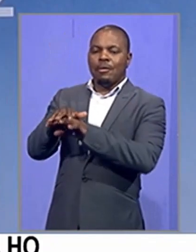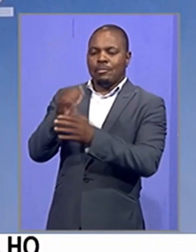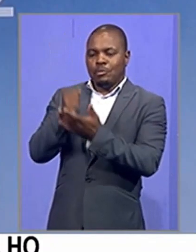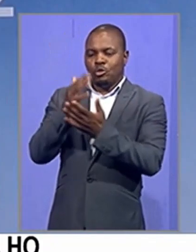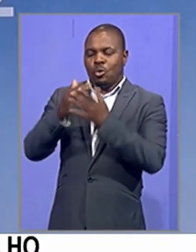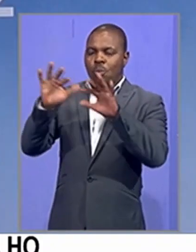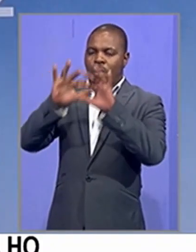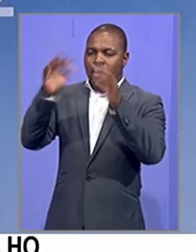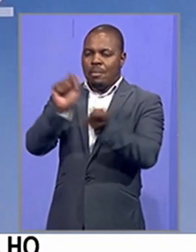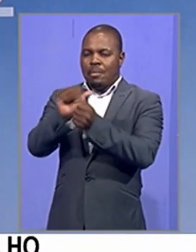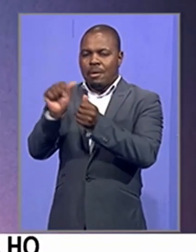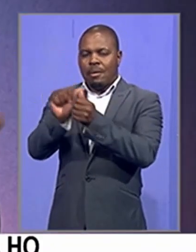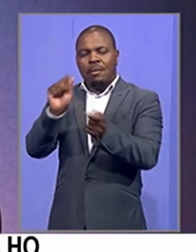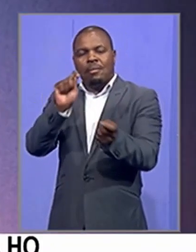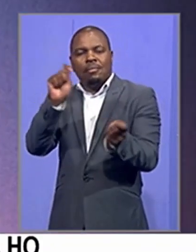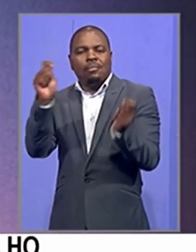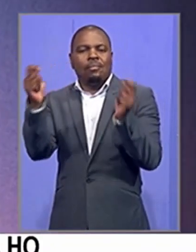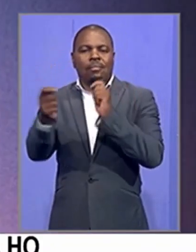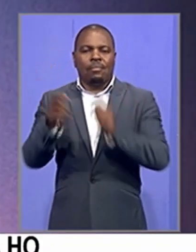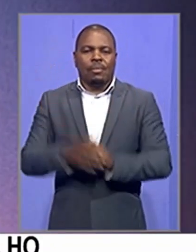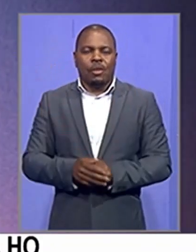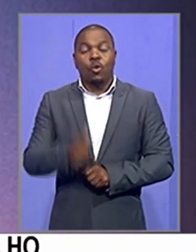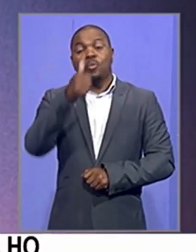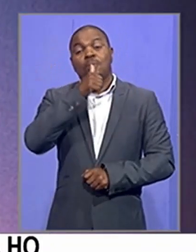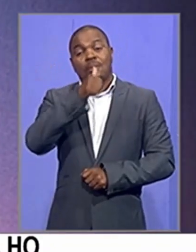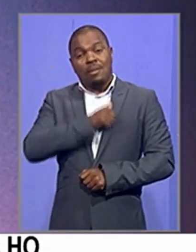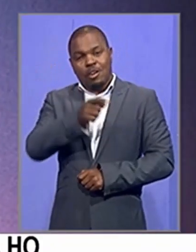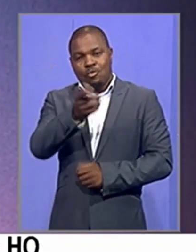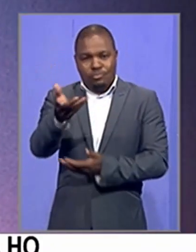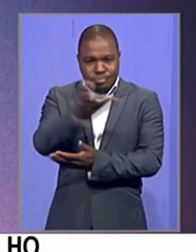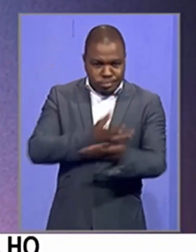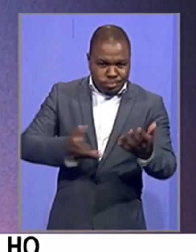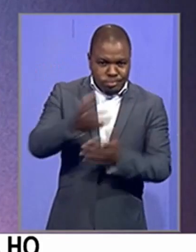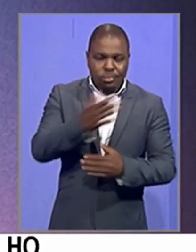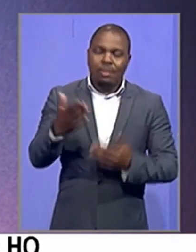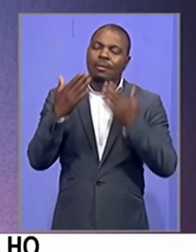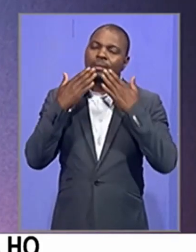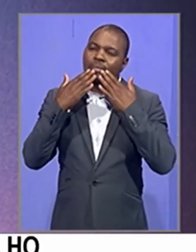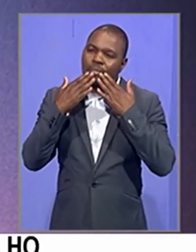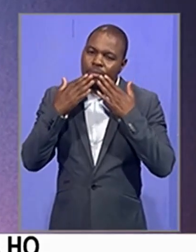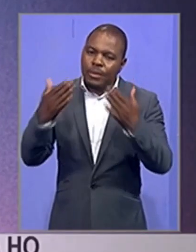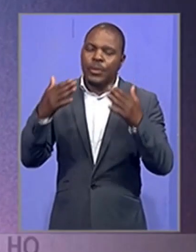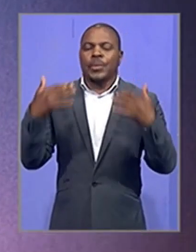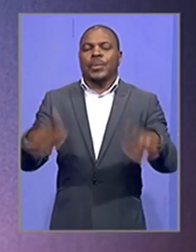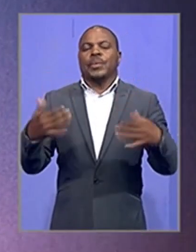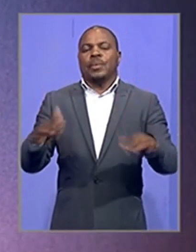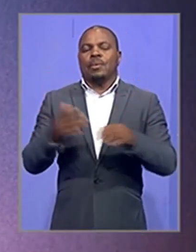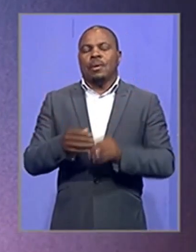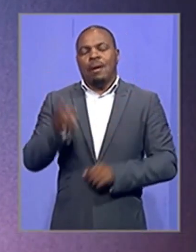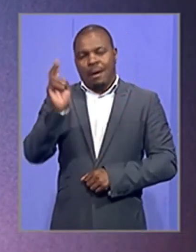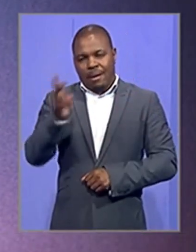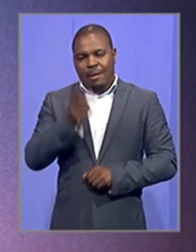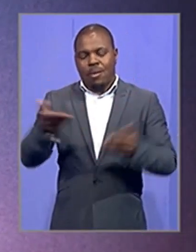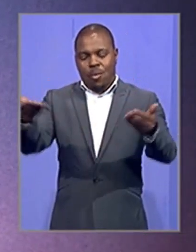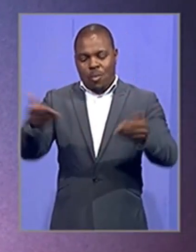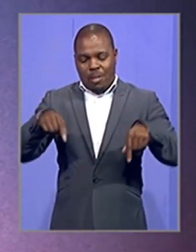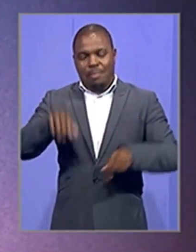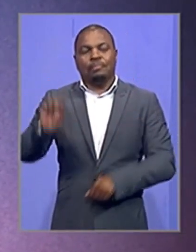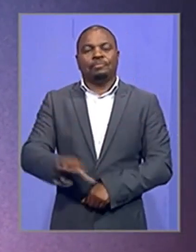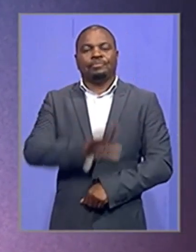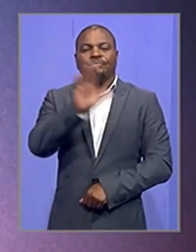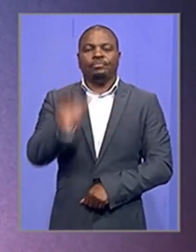better place. I wish you good luck in your deliberations and thank you very much. And once again, welcome to South Africa.